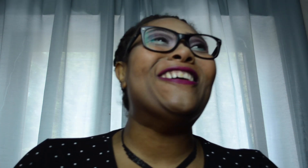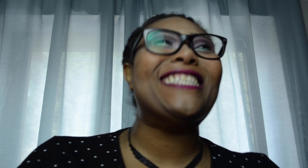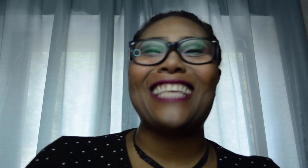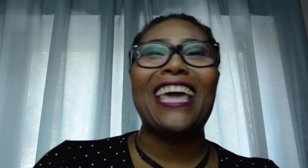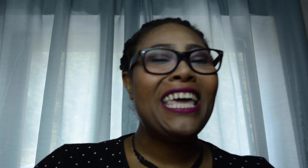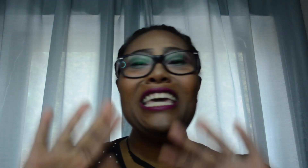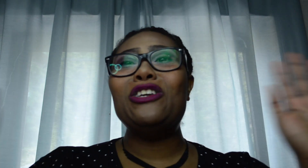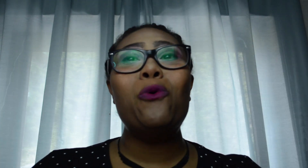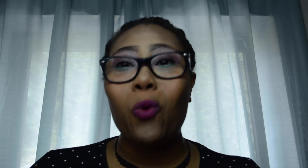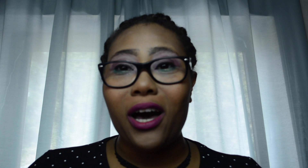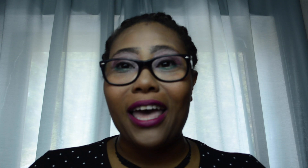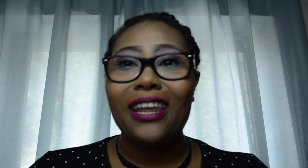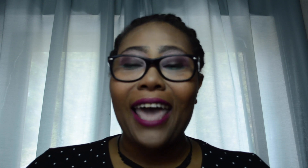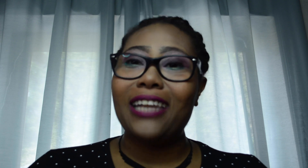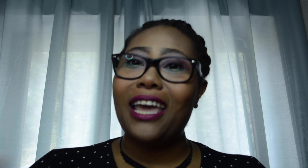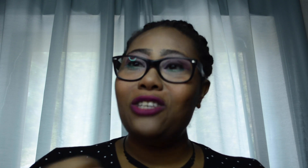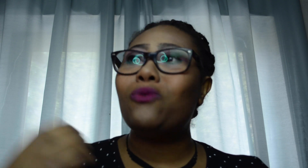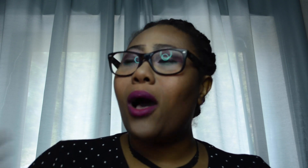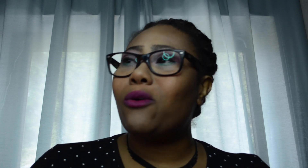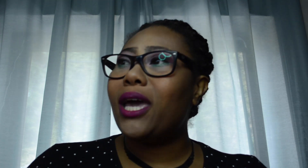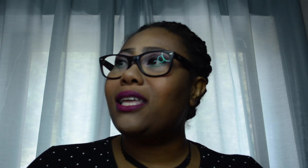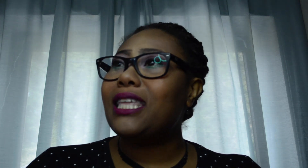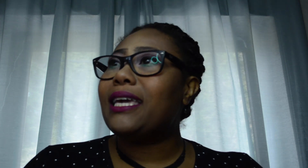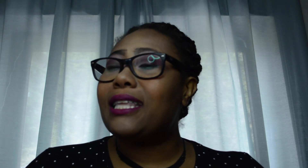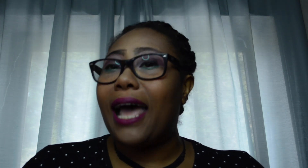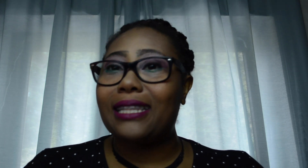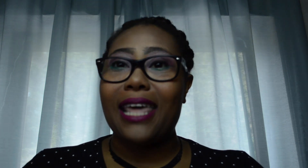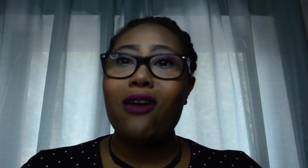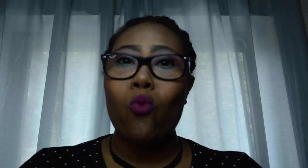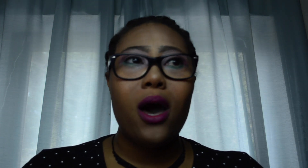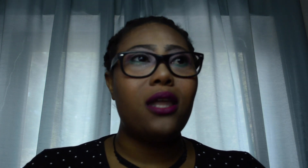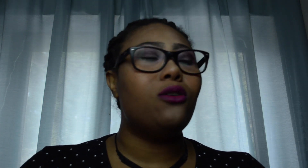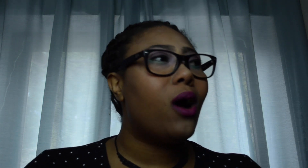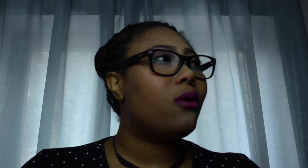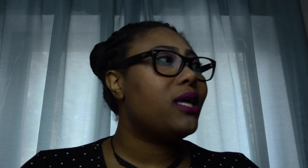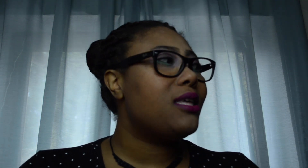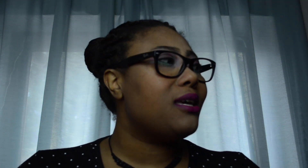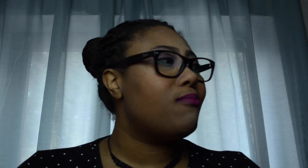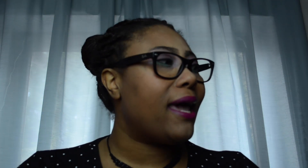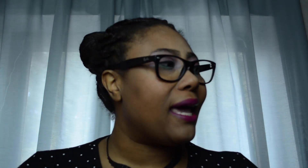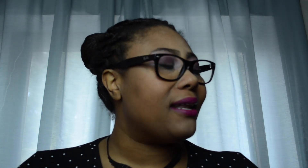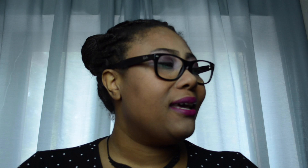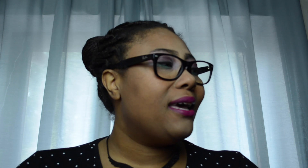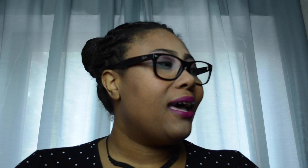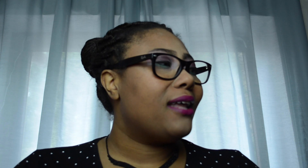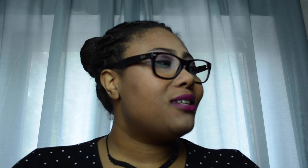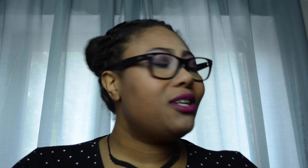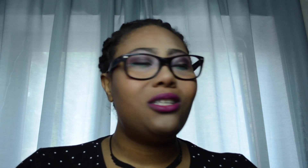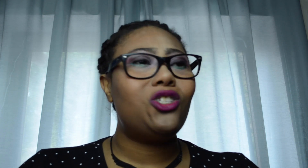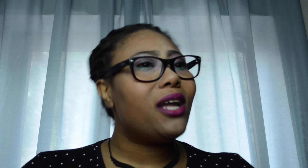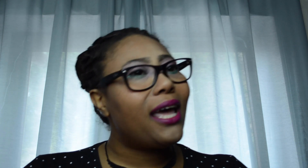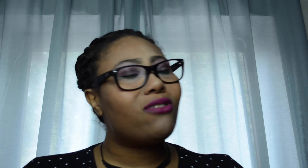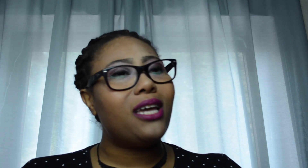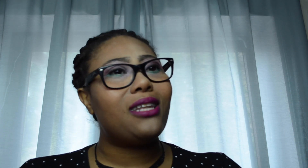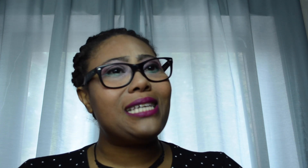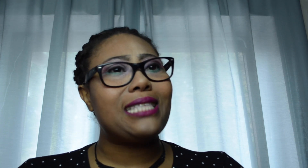know, it's like you won. And you walk away thinking that they won. You walk away thinking, man,